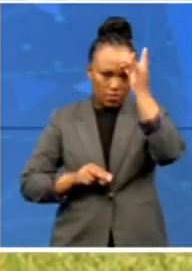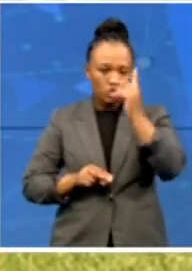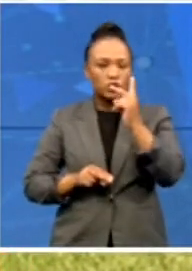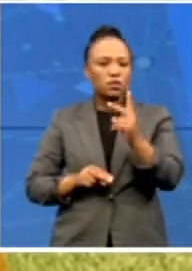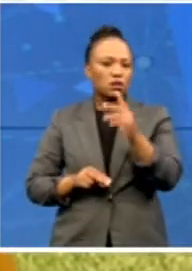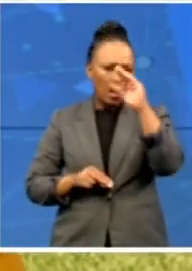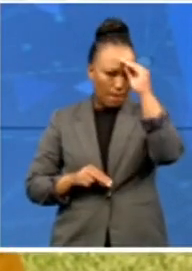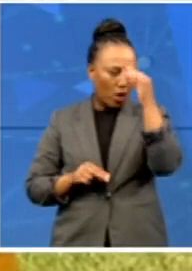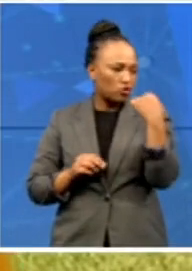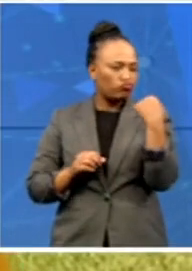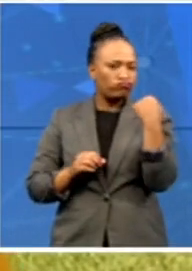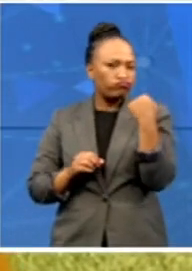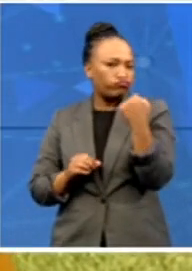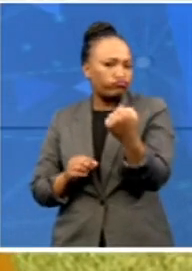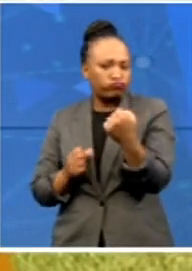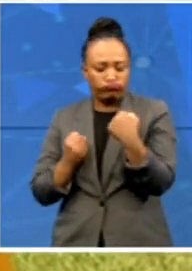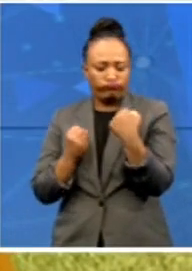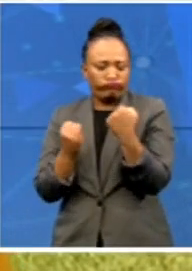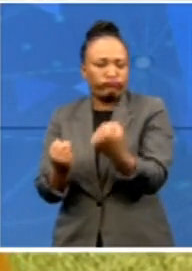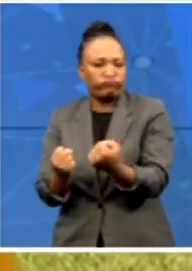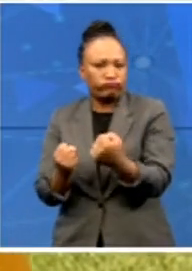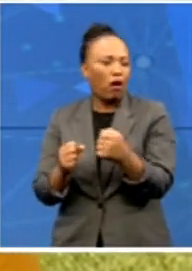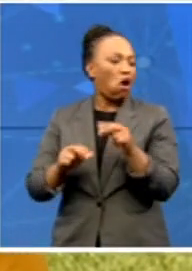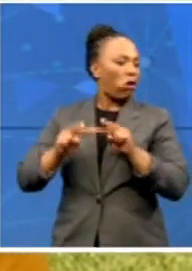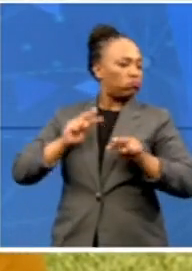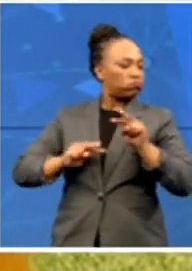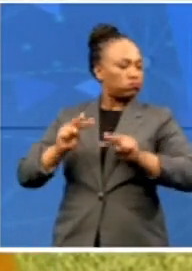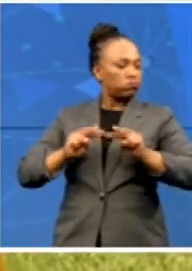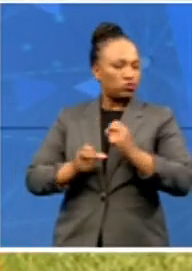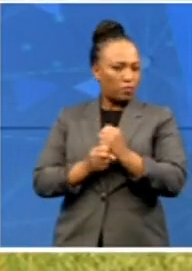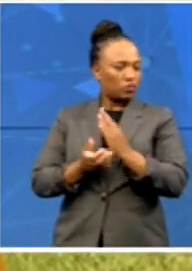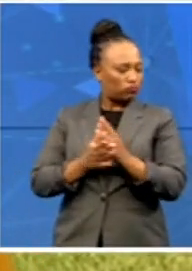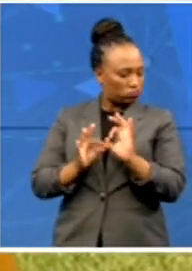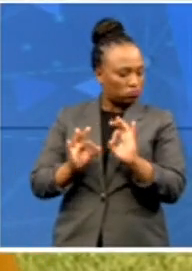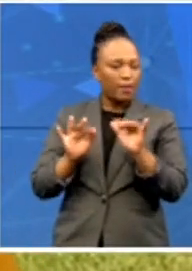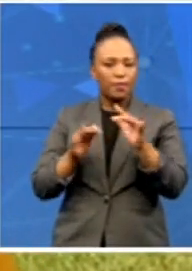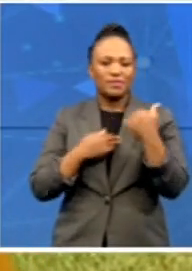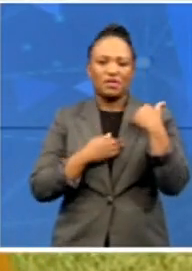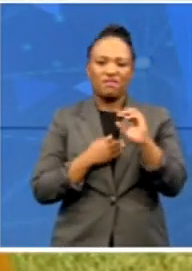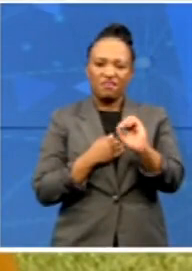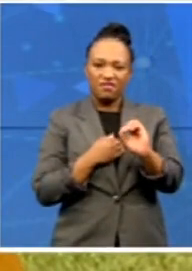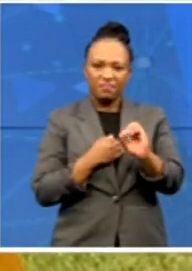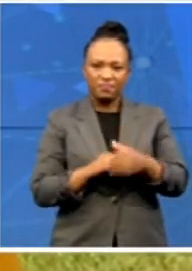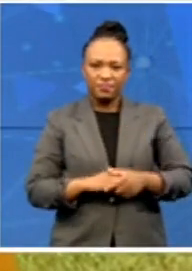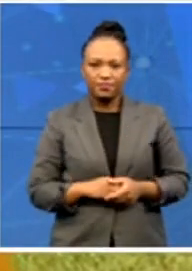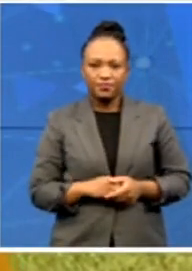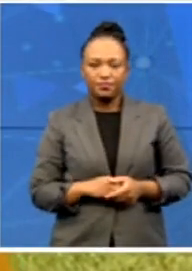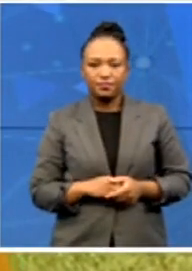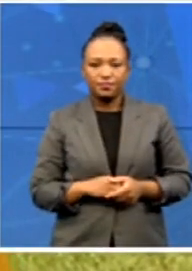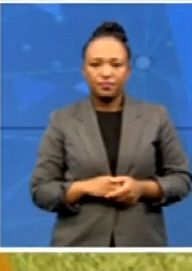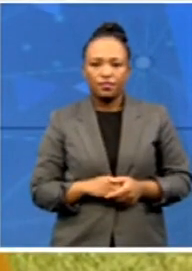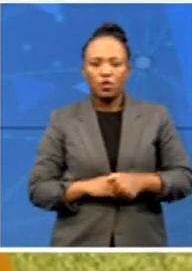past, you know, inspecting, just ensuring that people are safe in those areas. So we have been seeing a lot of police visibility. We have been